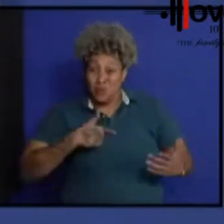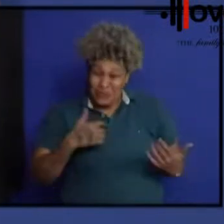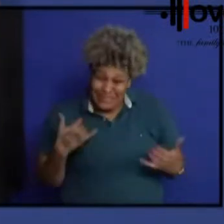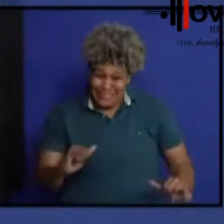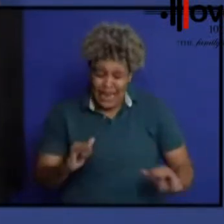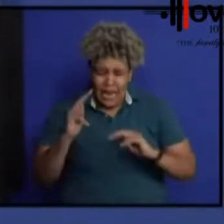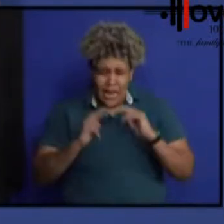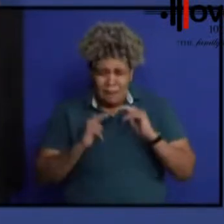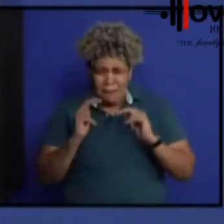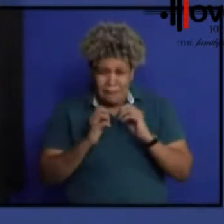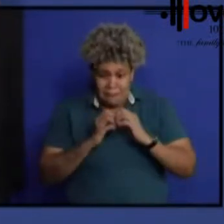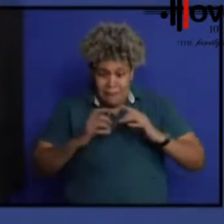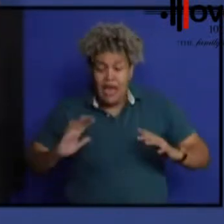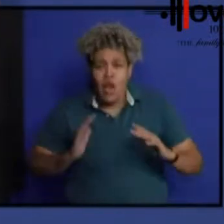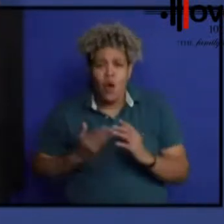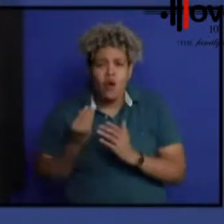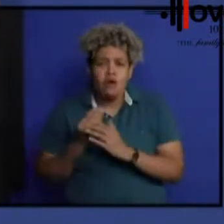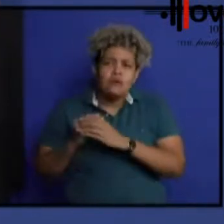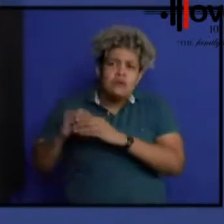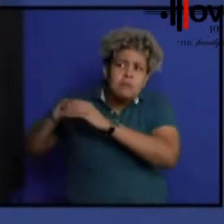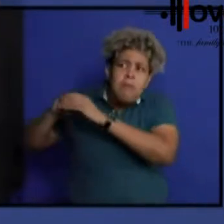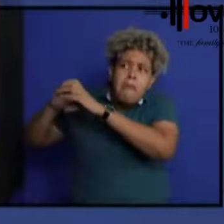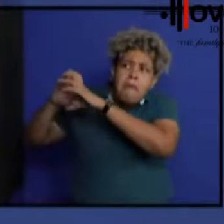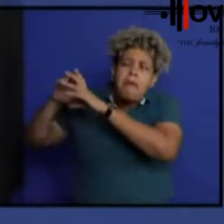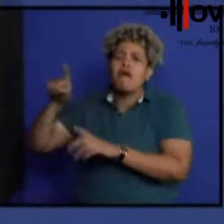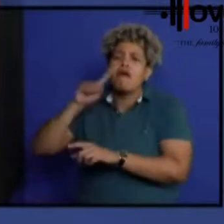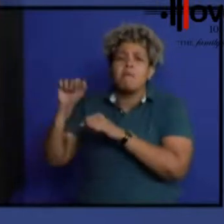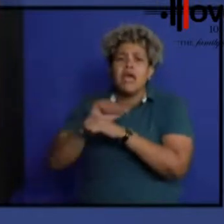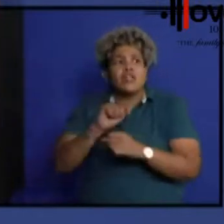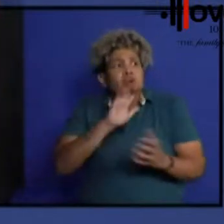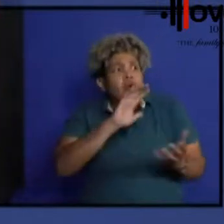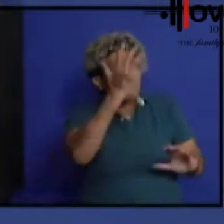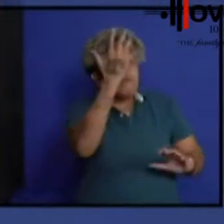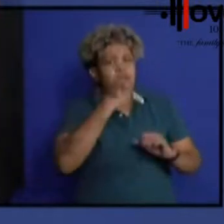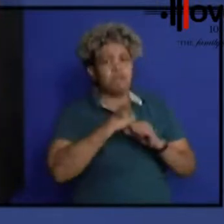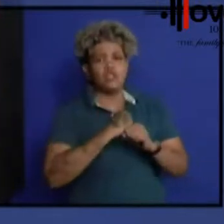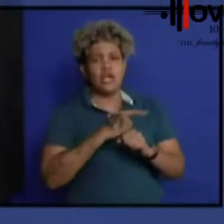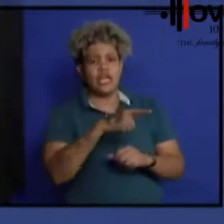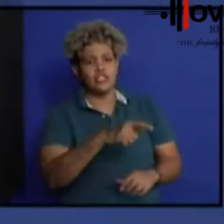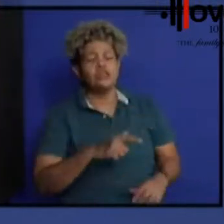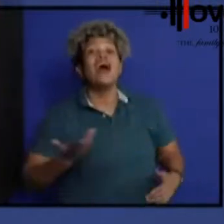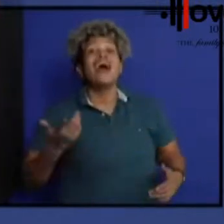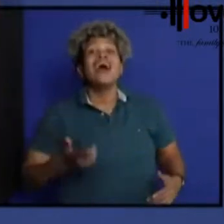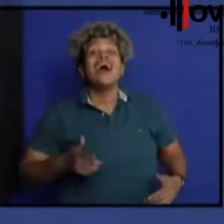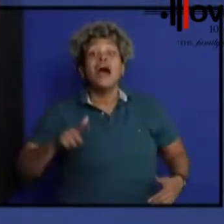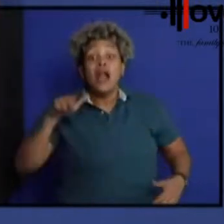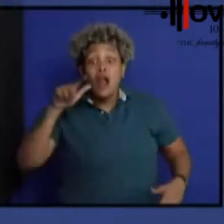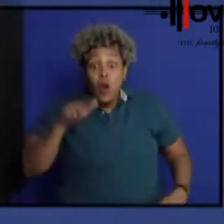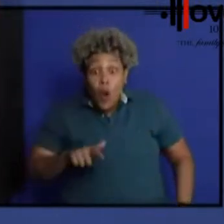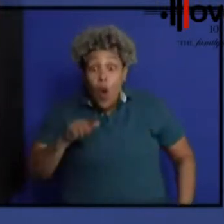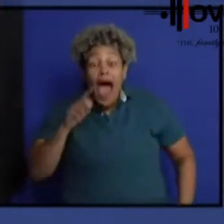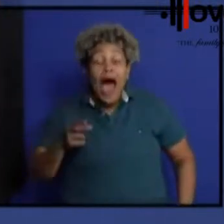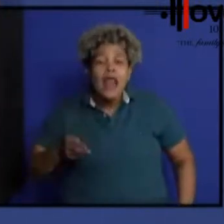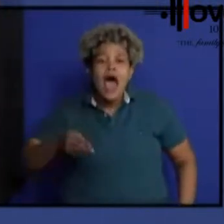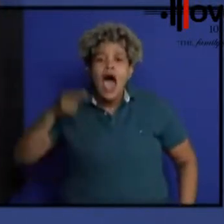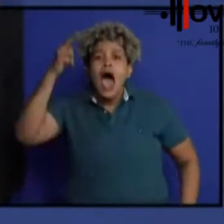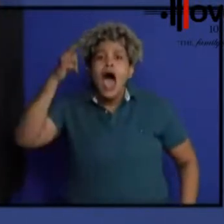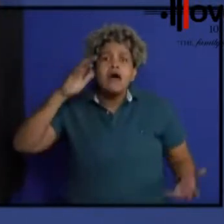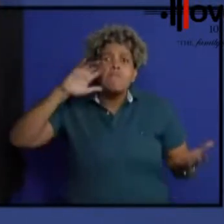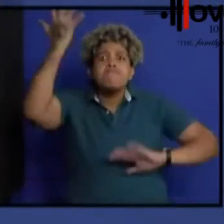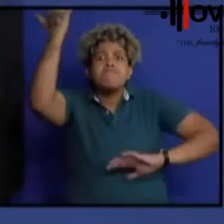to build our reserves to ensure protection against both low and high frequency